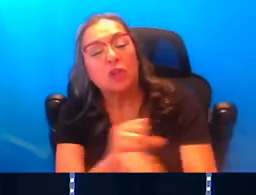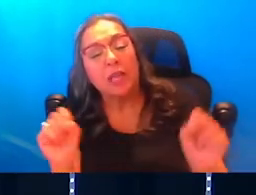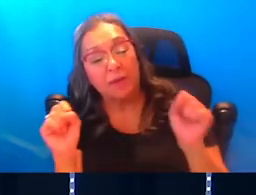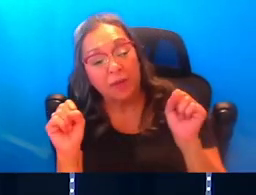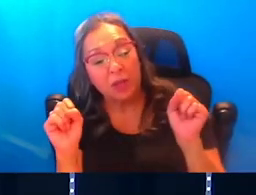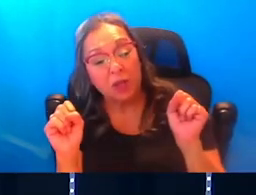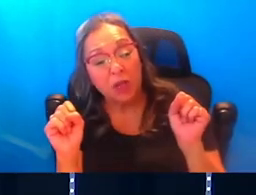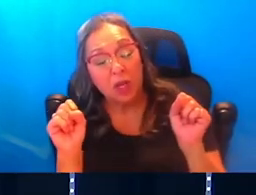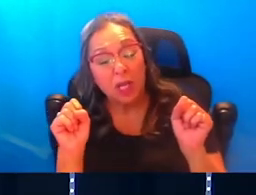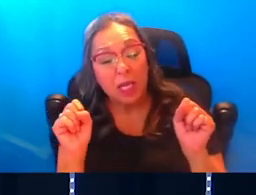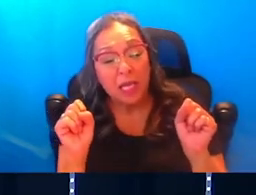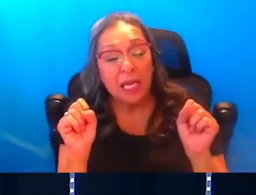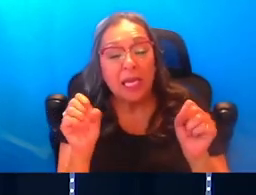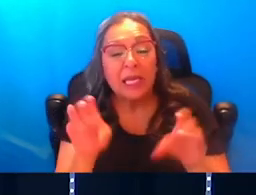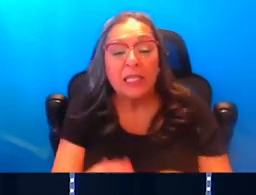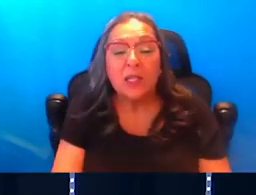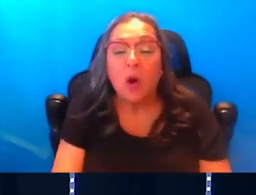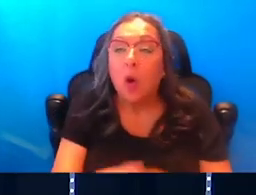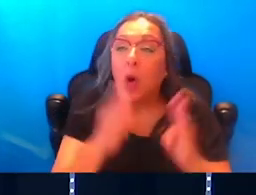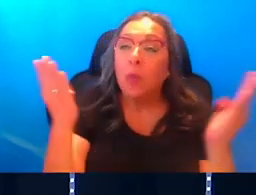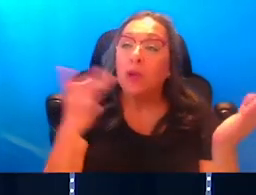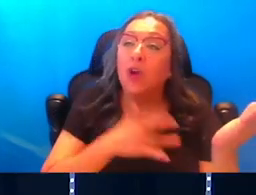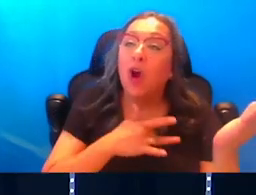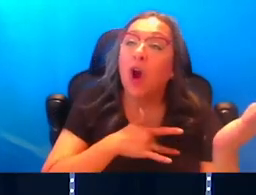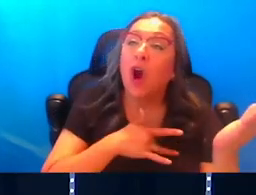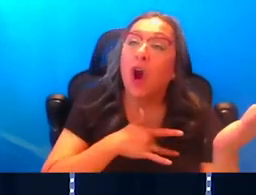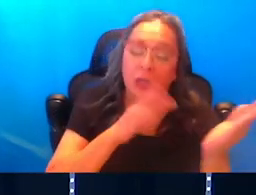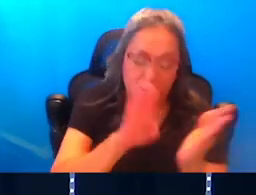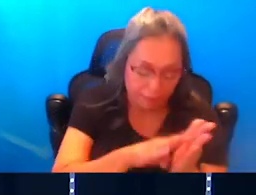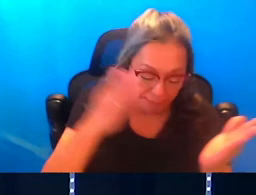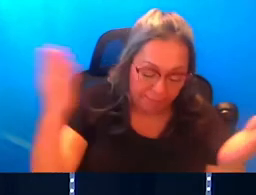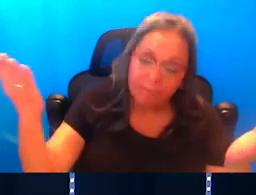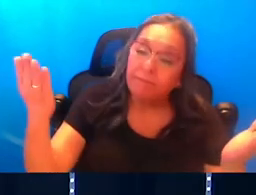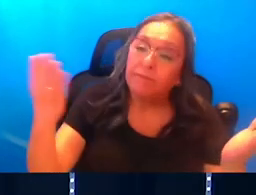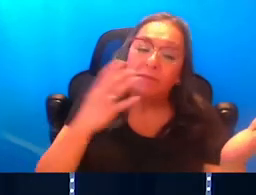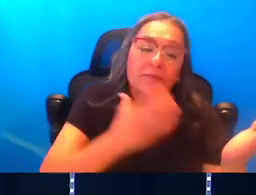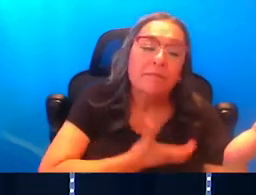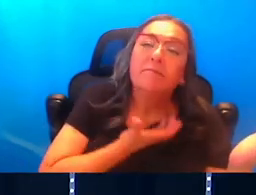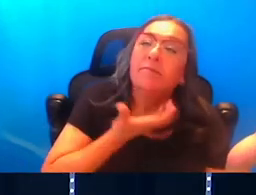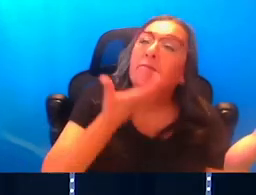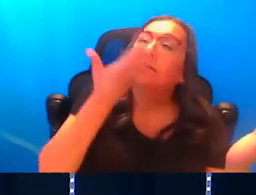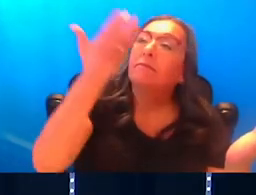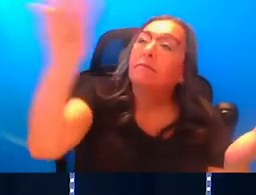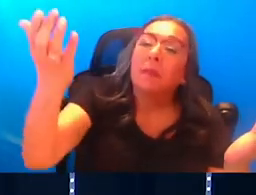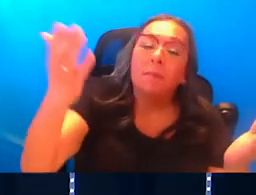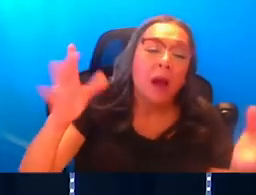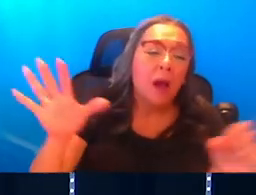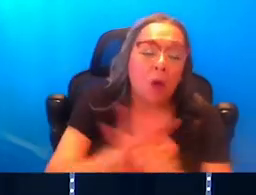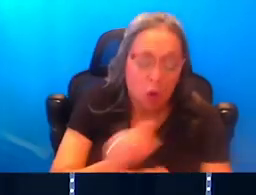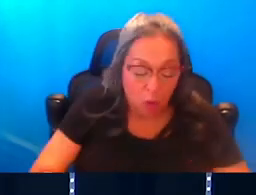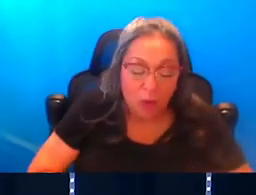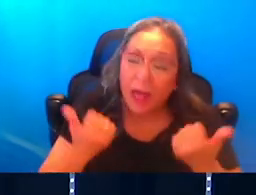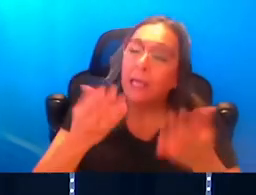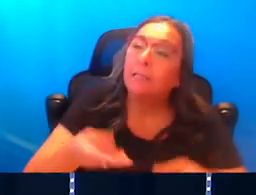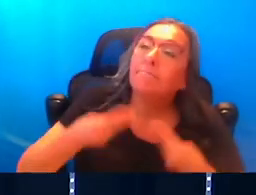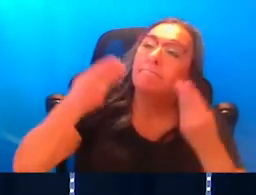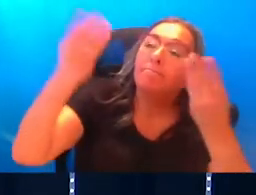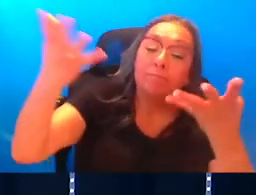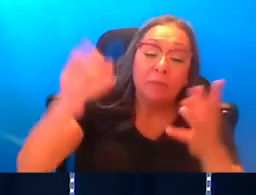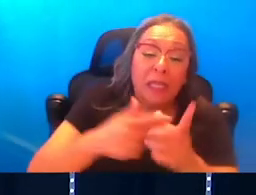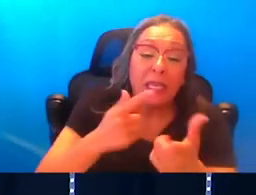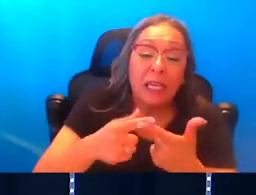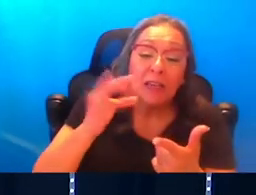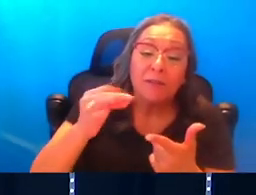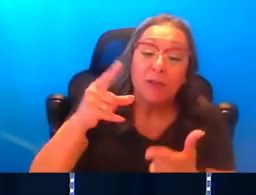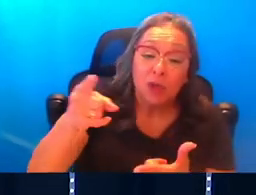is to open the door for him and to swing it open wide and say, God, take my whole life. And if you do that, and if